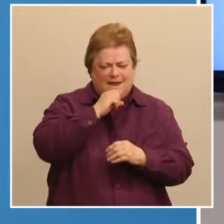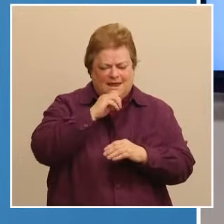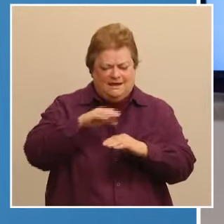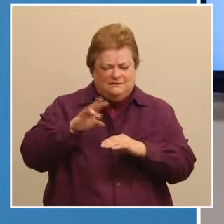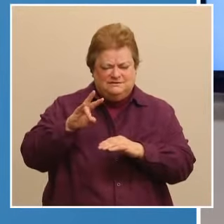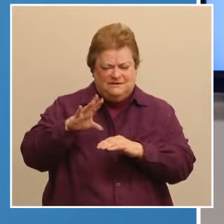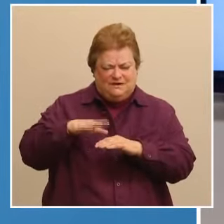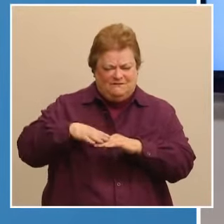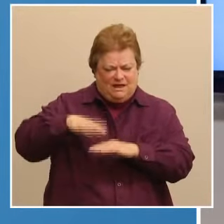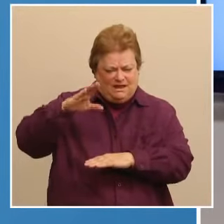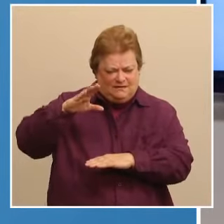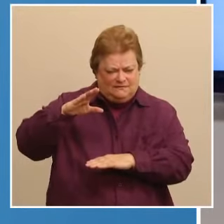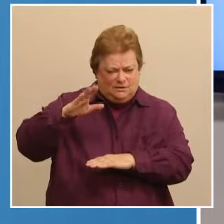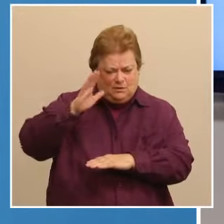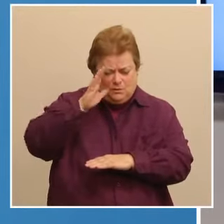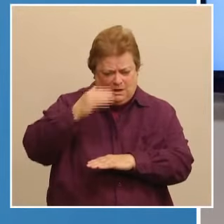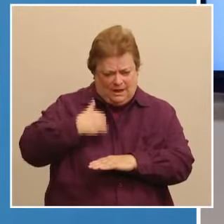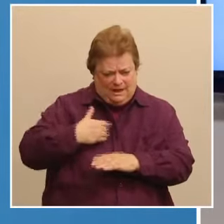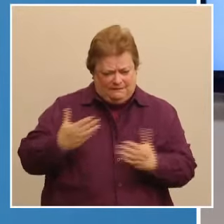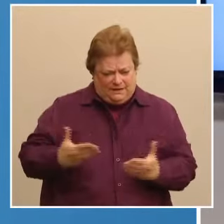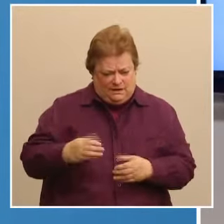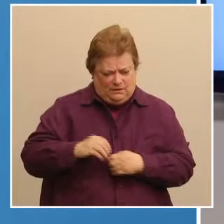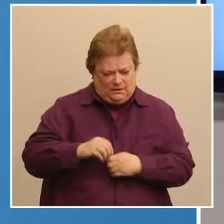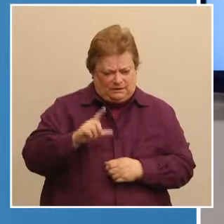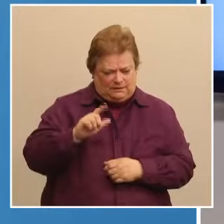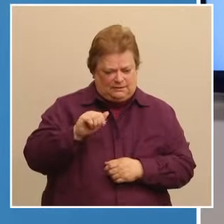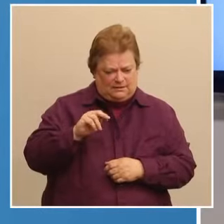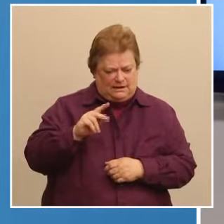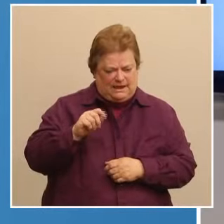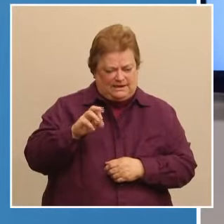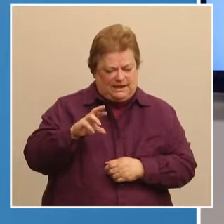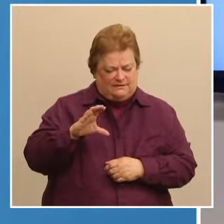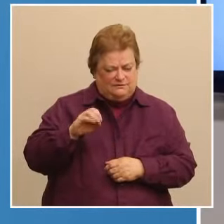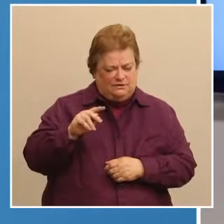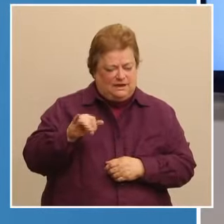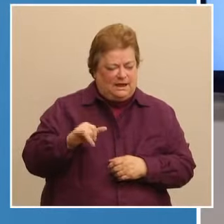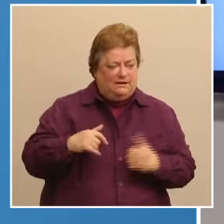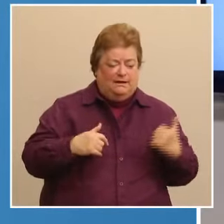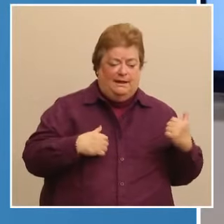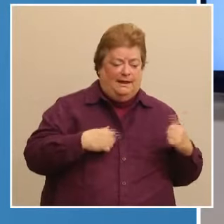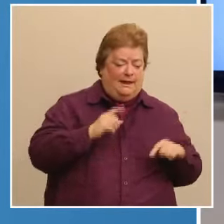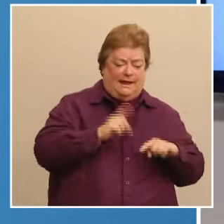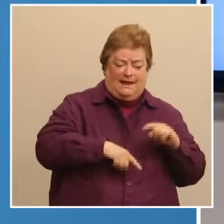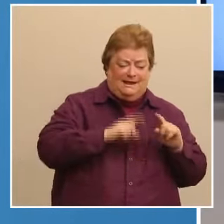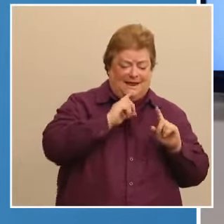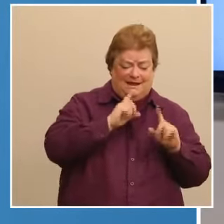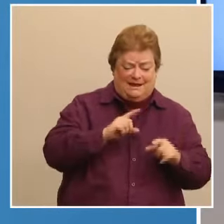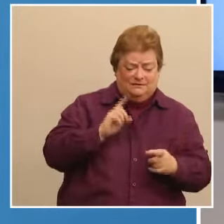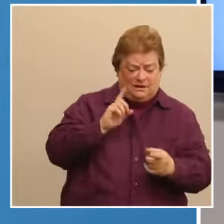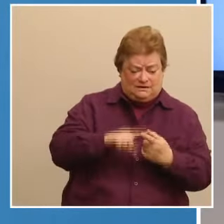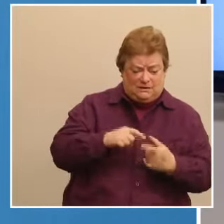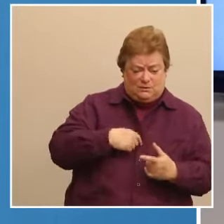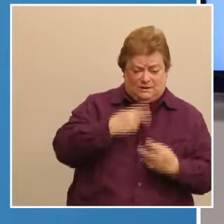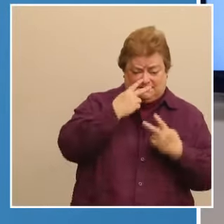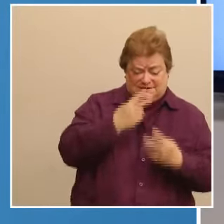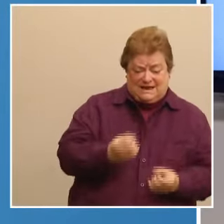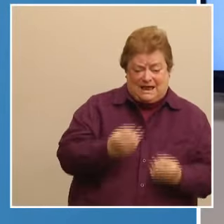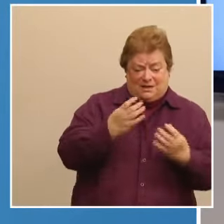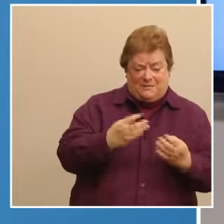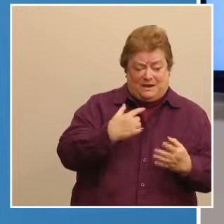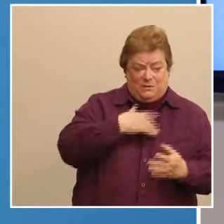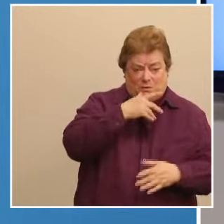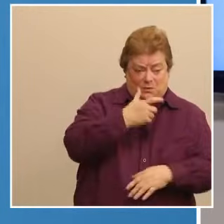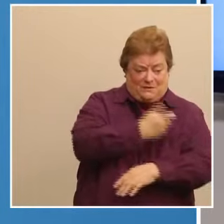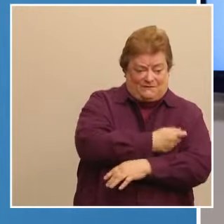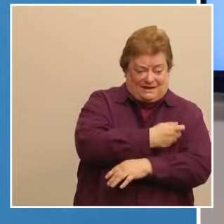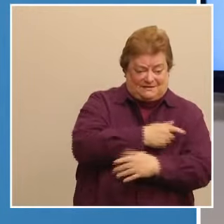have in the city or in this county? I can't answer that until we see how many we vaccinate this weekend, but